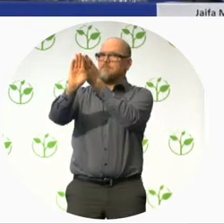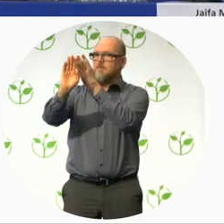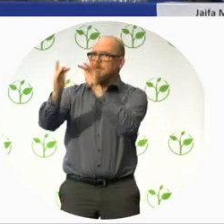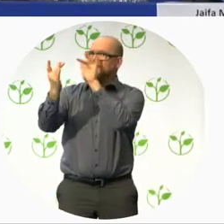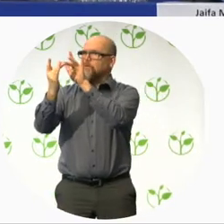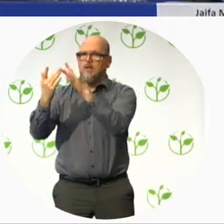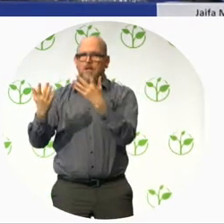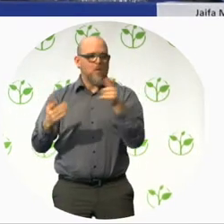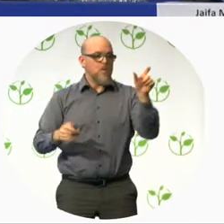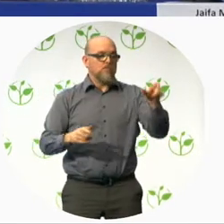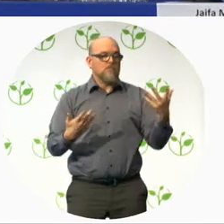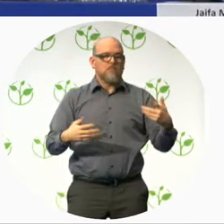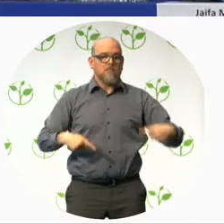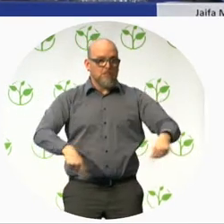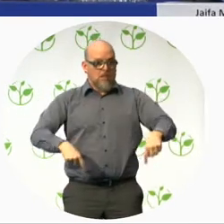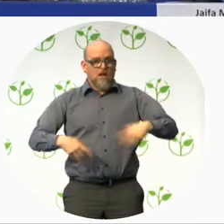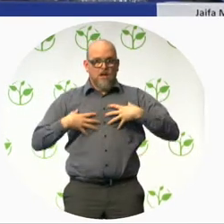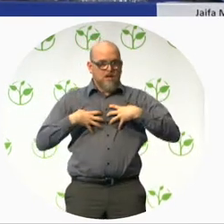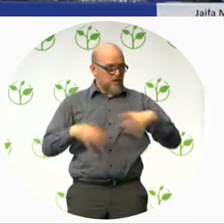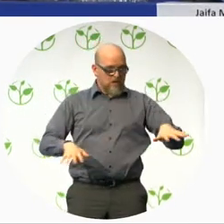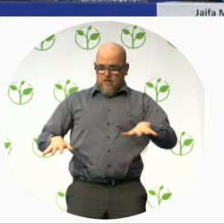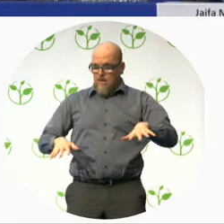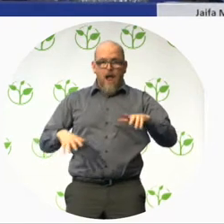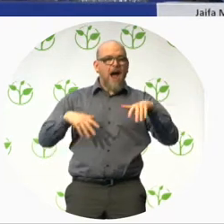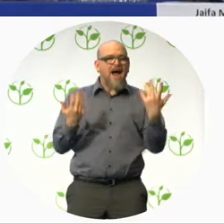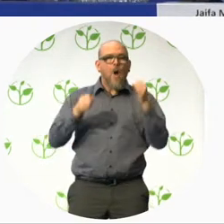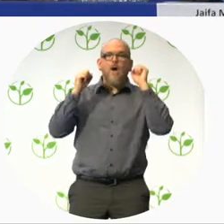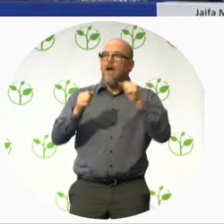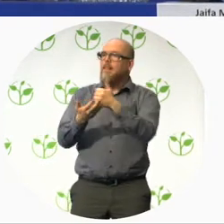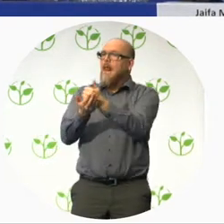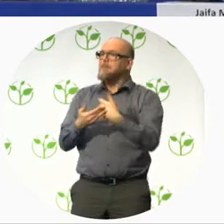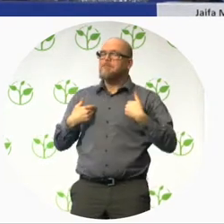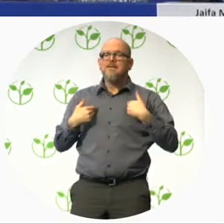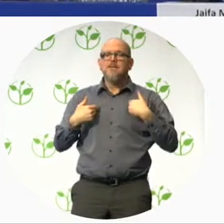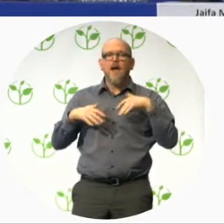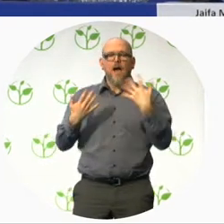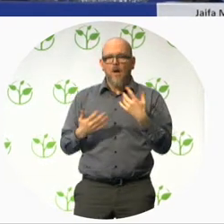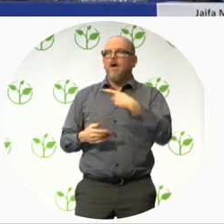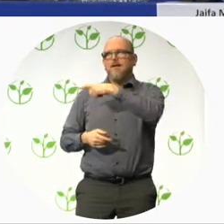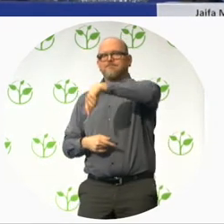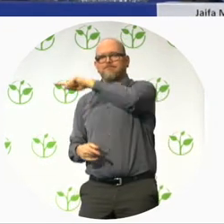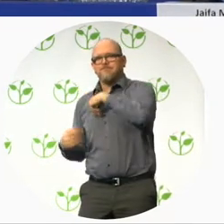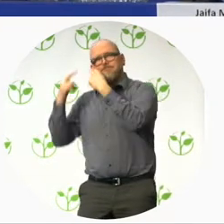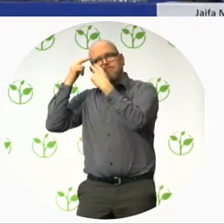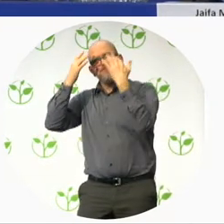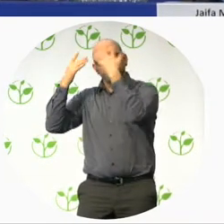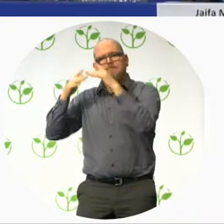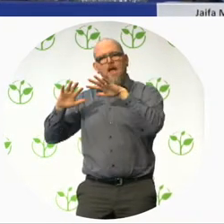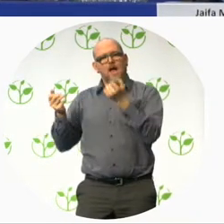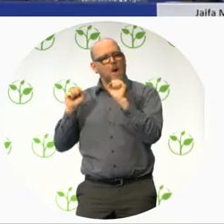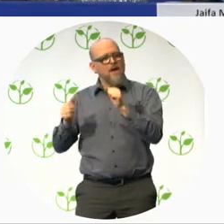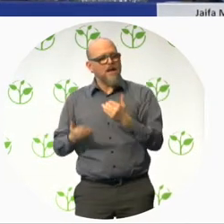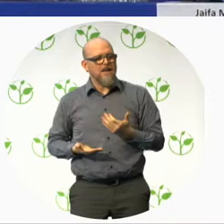the public security department easily. And the people in the public security department are trained as well to serve